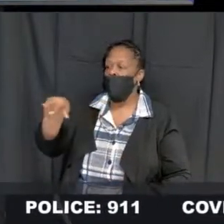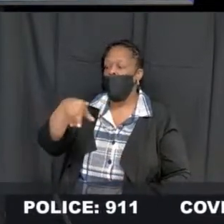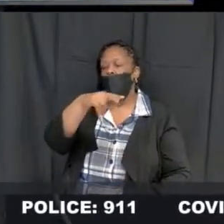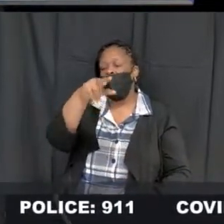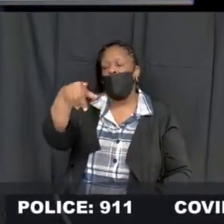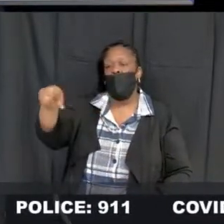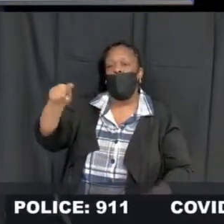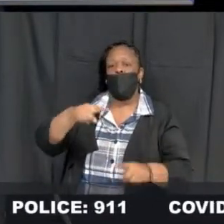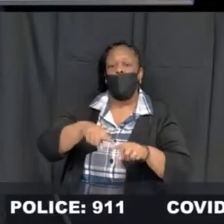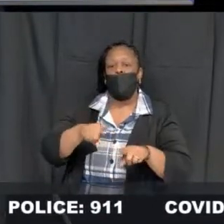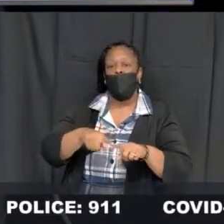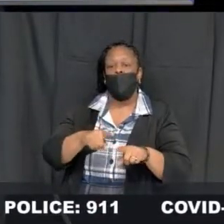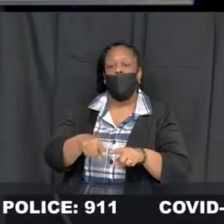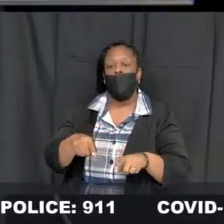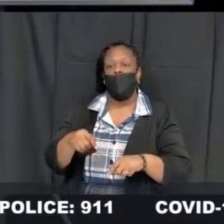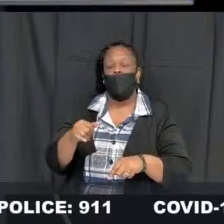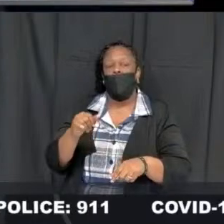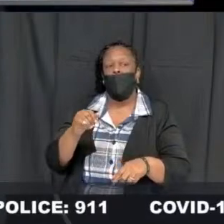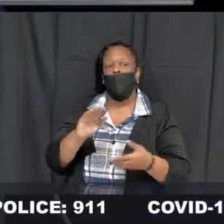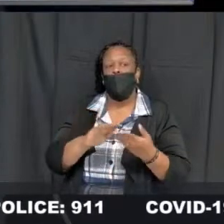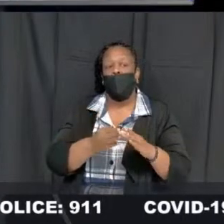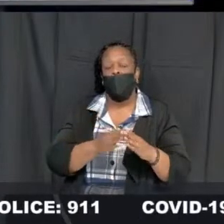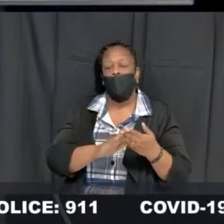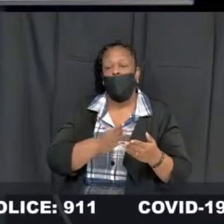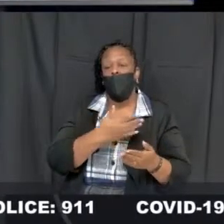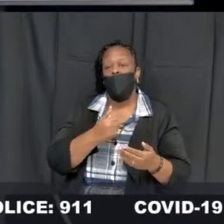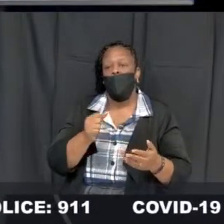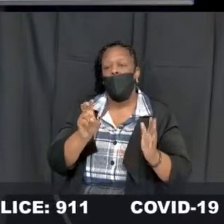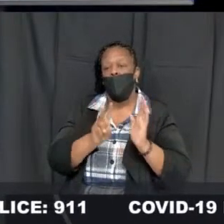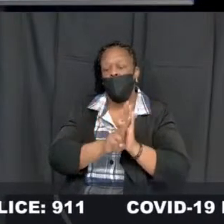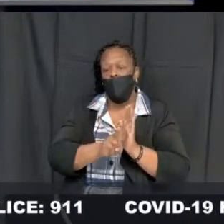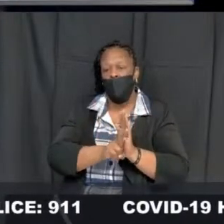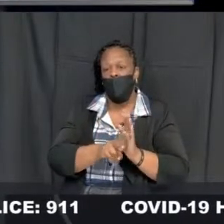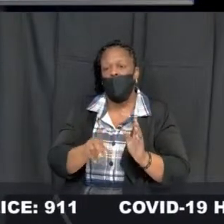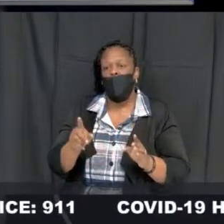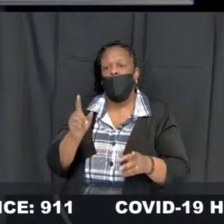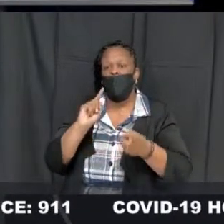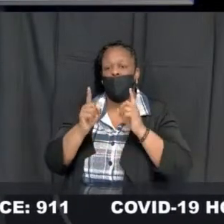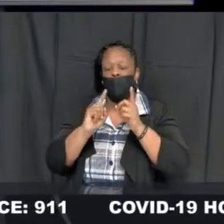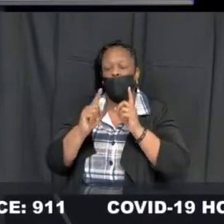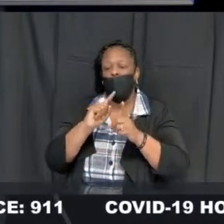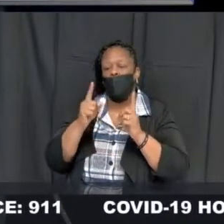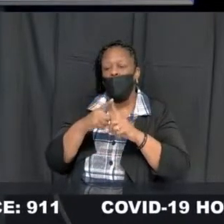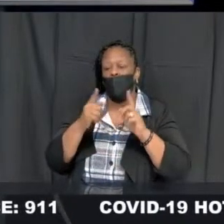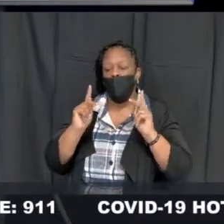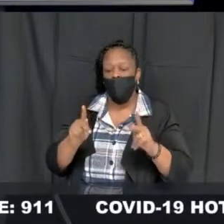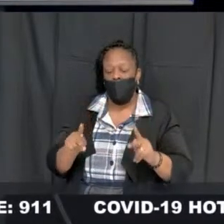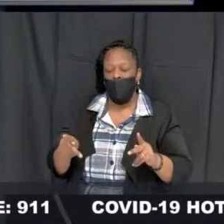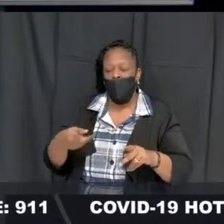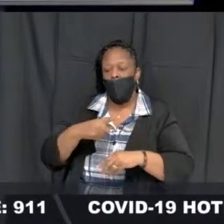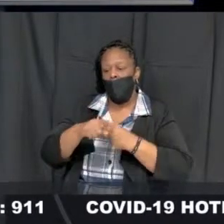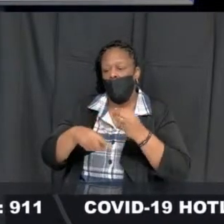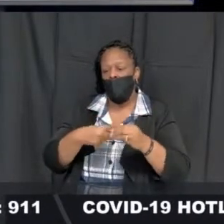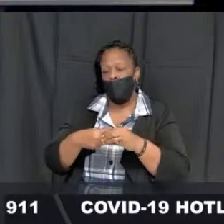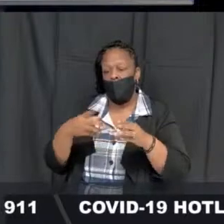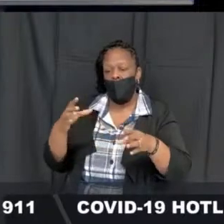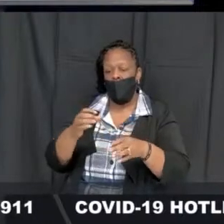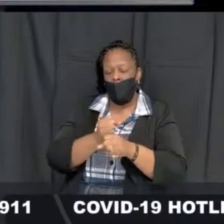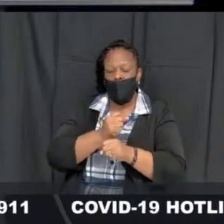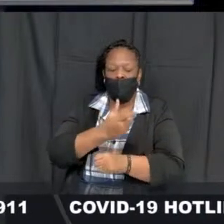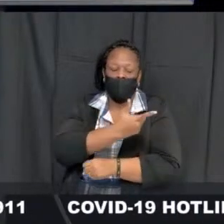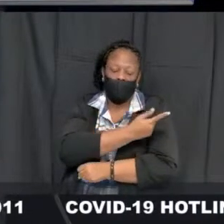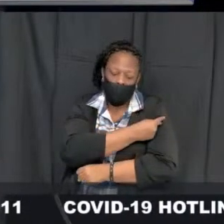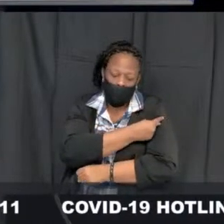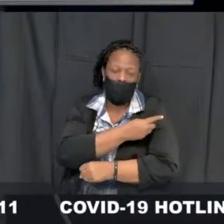various town halls and educating the people on the importance of taking the vaccine. The Honorable